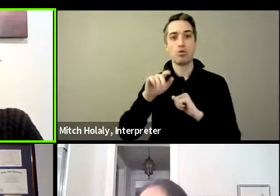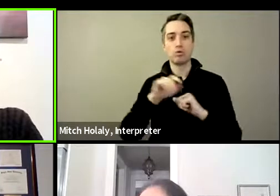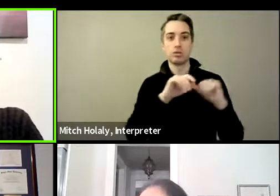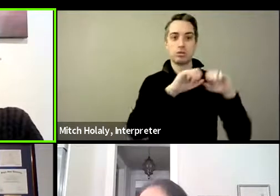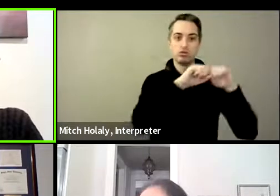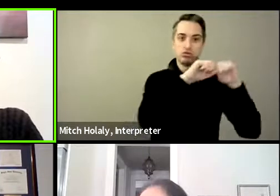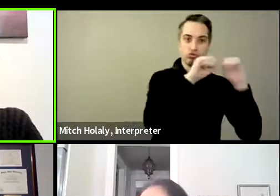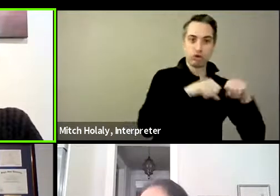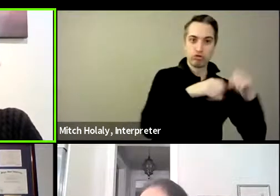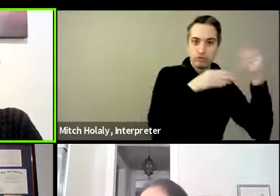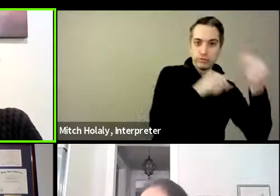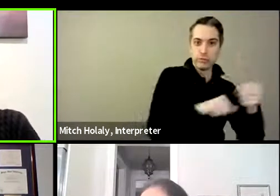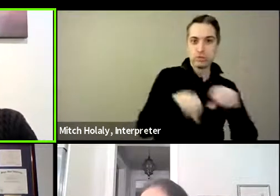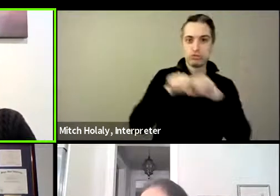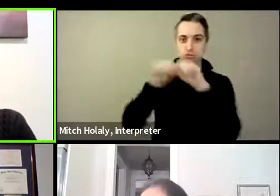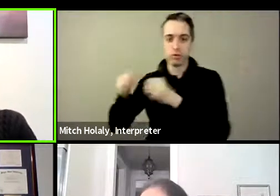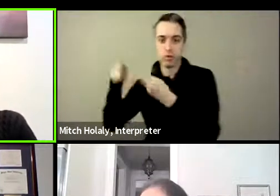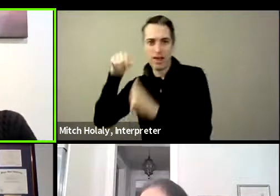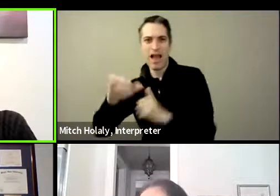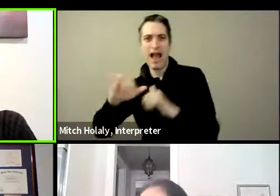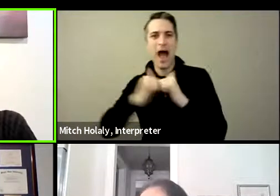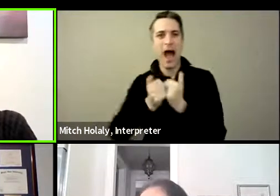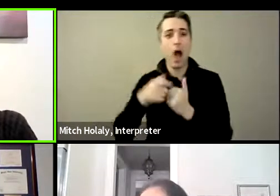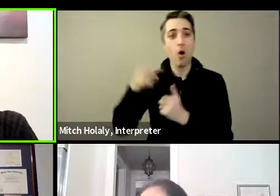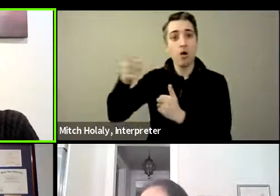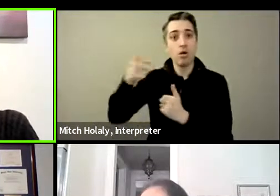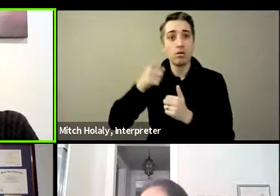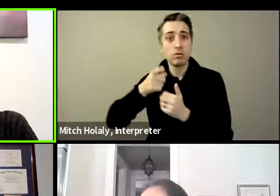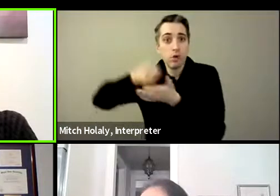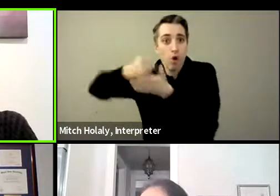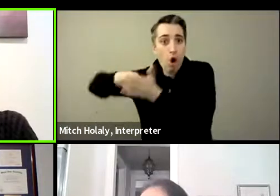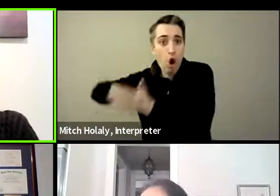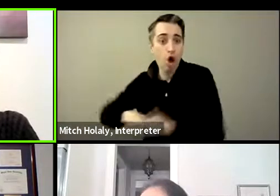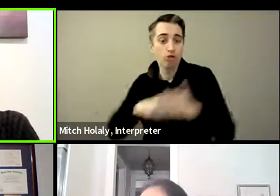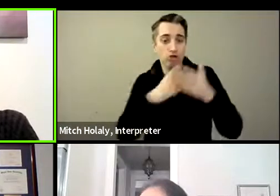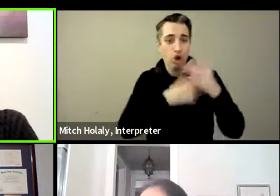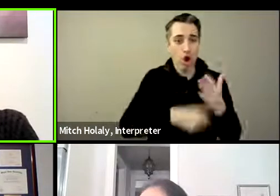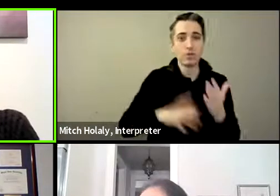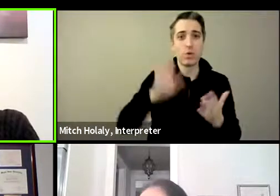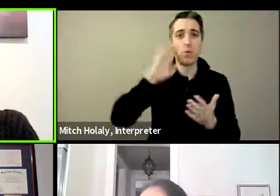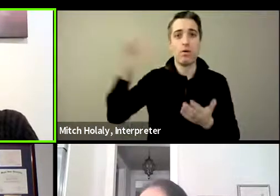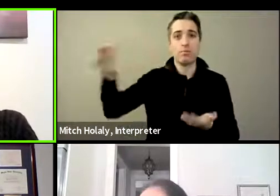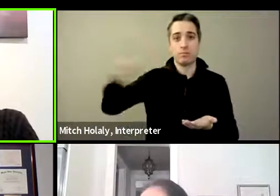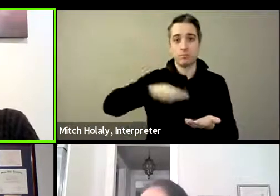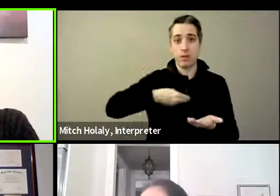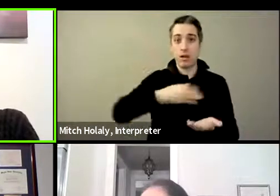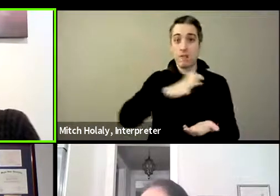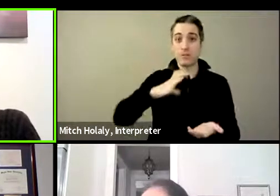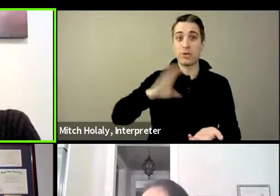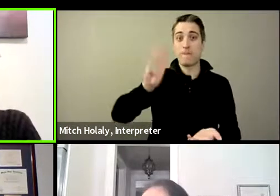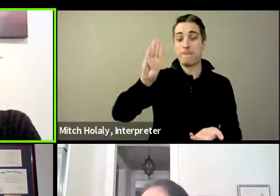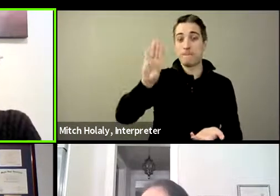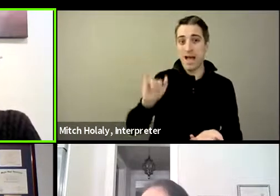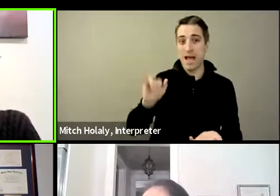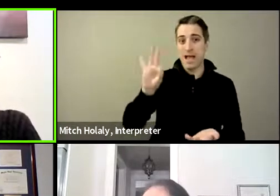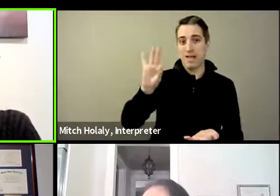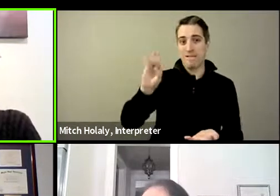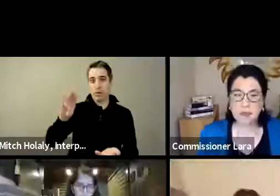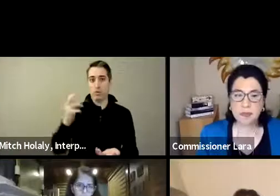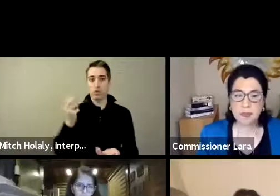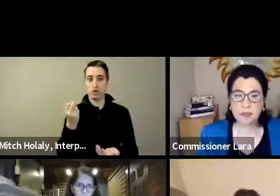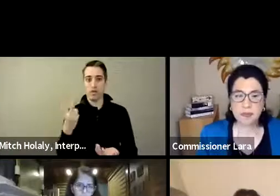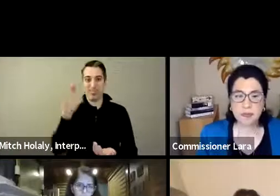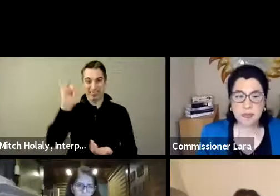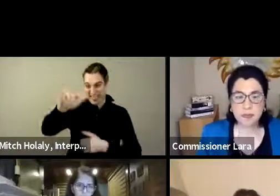associated patterns of expenditures of funds by February 12th. That will be time for the commission to